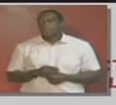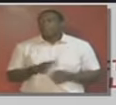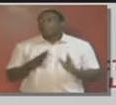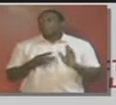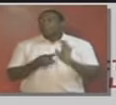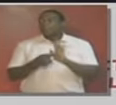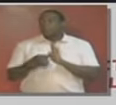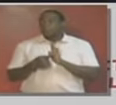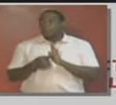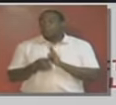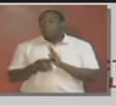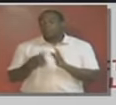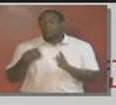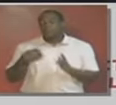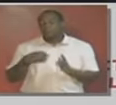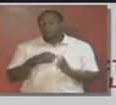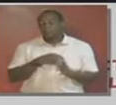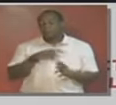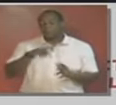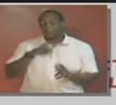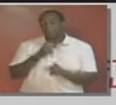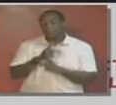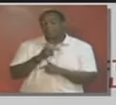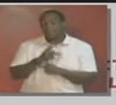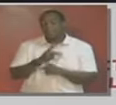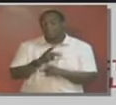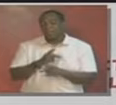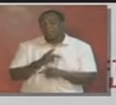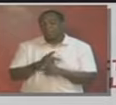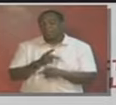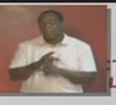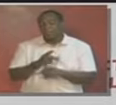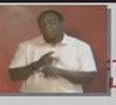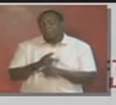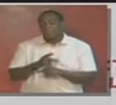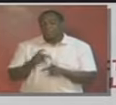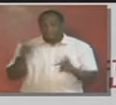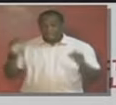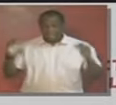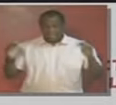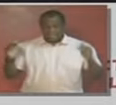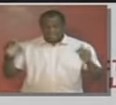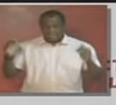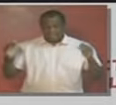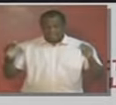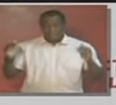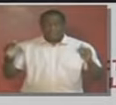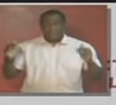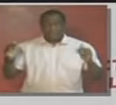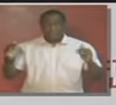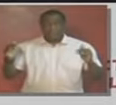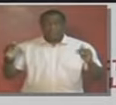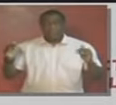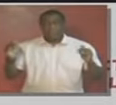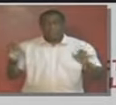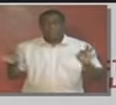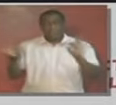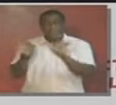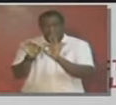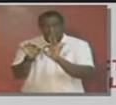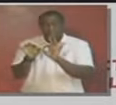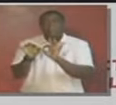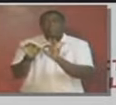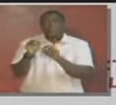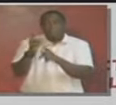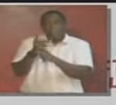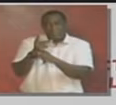very delicate balance between what we do as a population and what the virus does as it spreads from person to person. So all the actions, the activities that we've